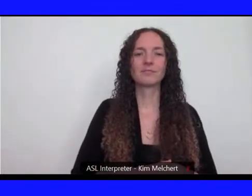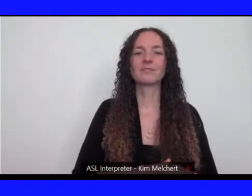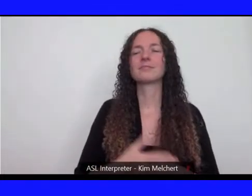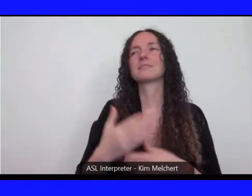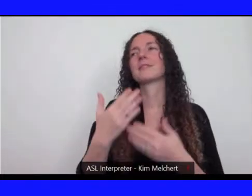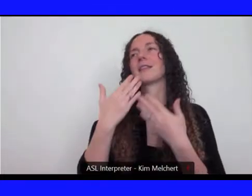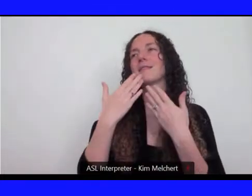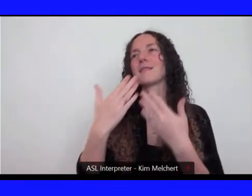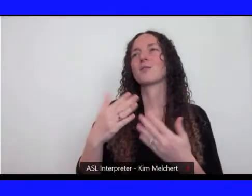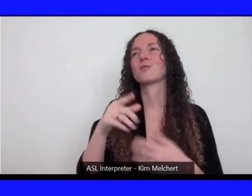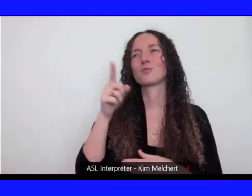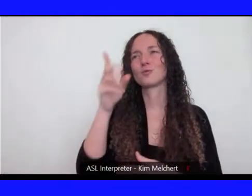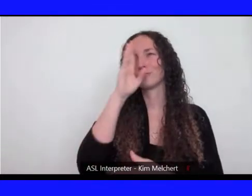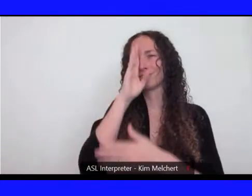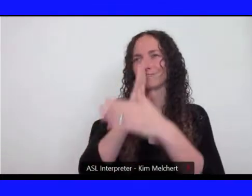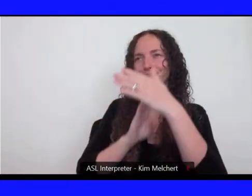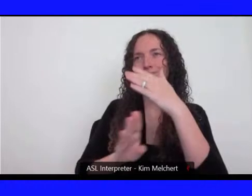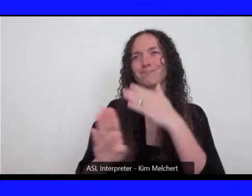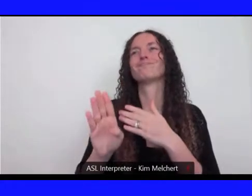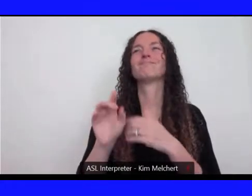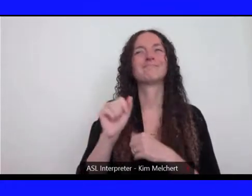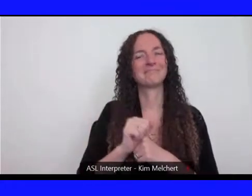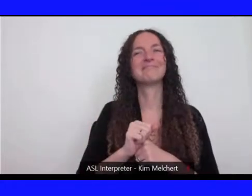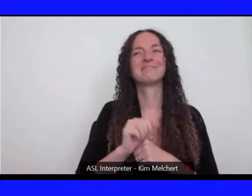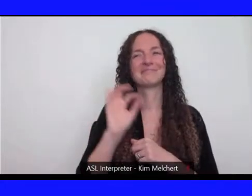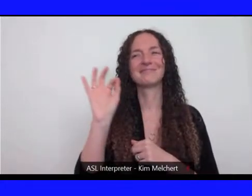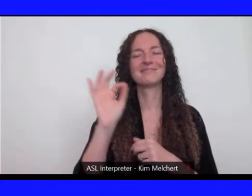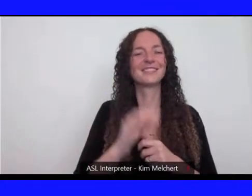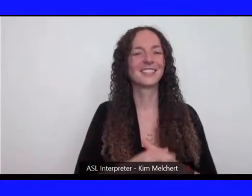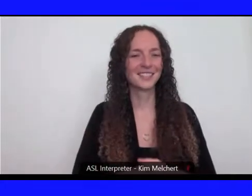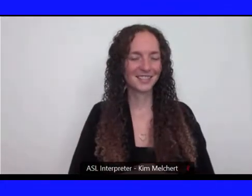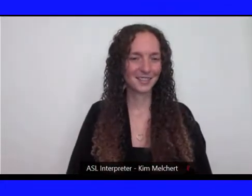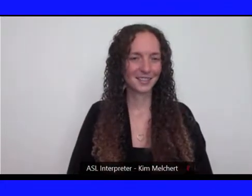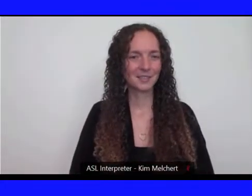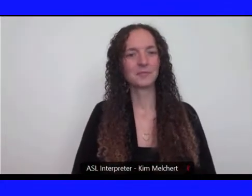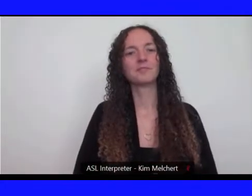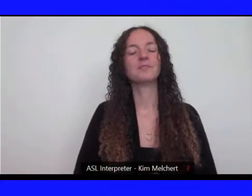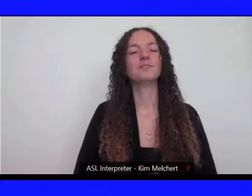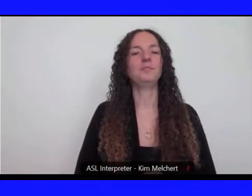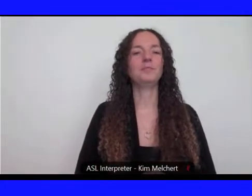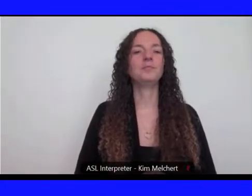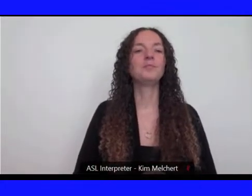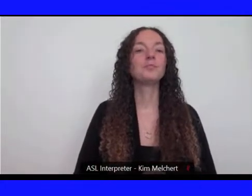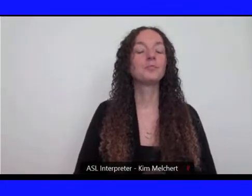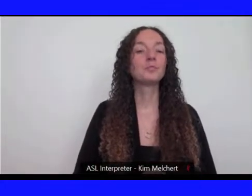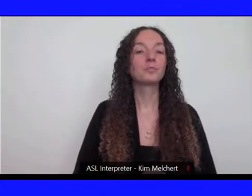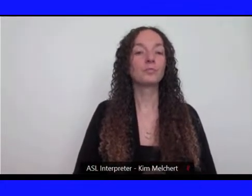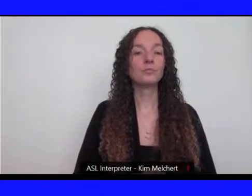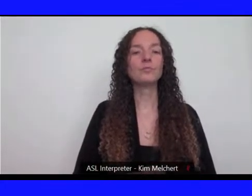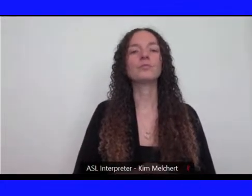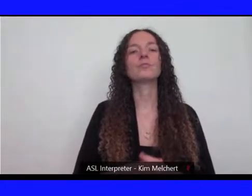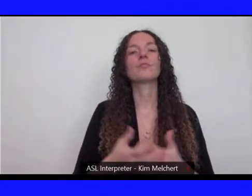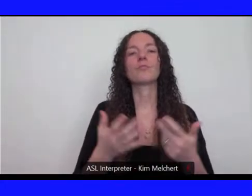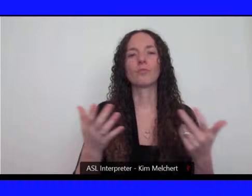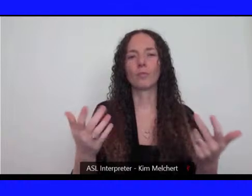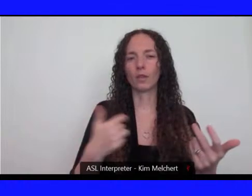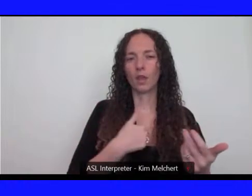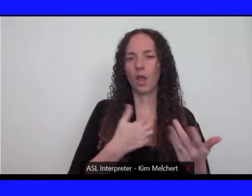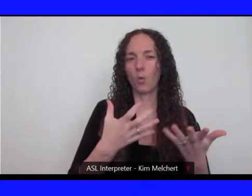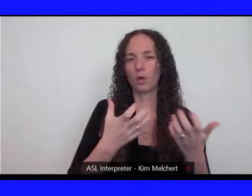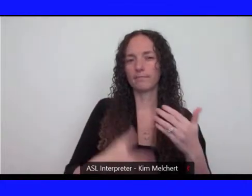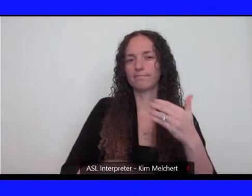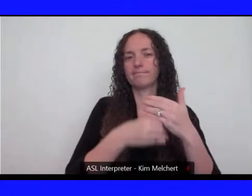cut as one will wish. But maybe, and that's something that